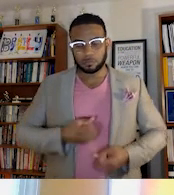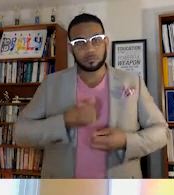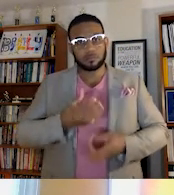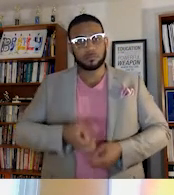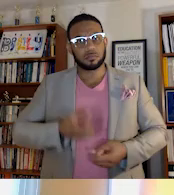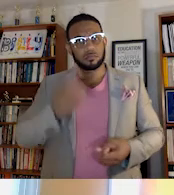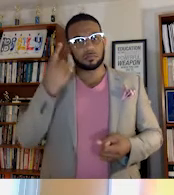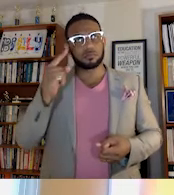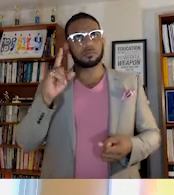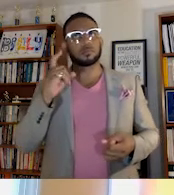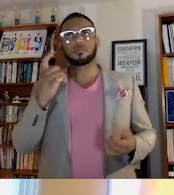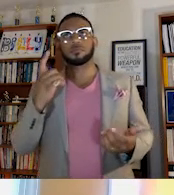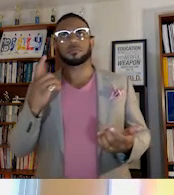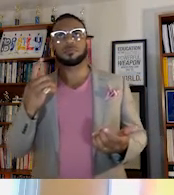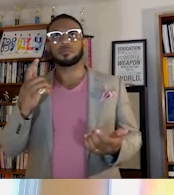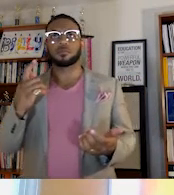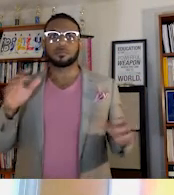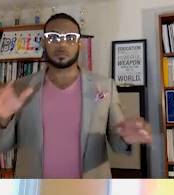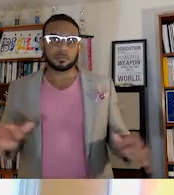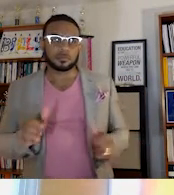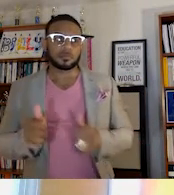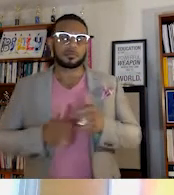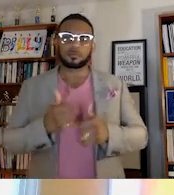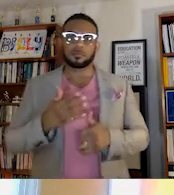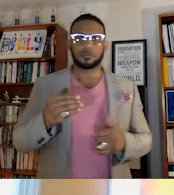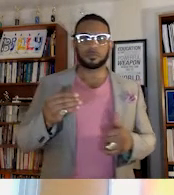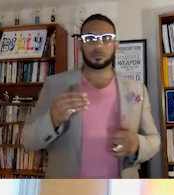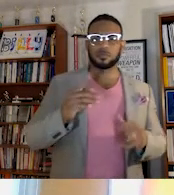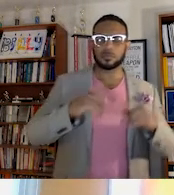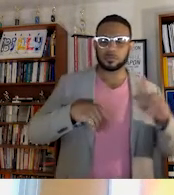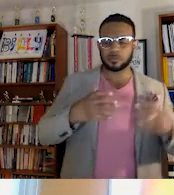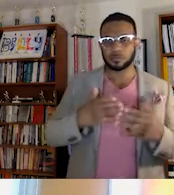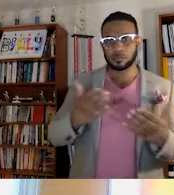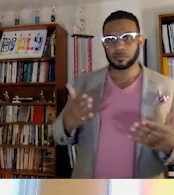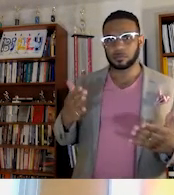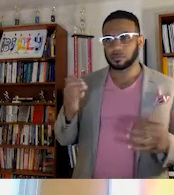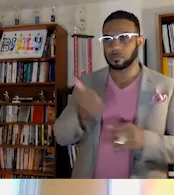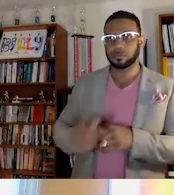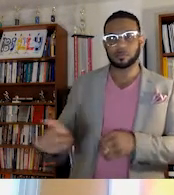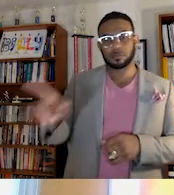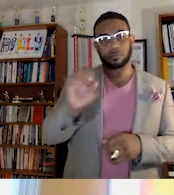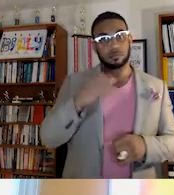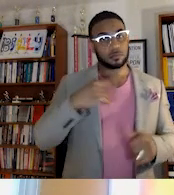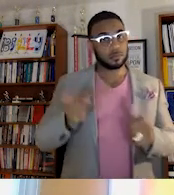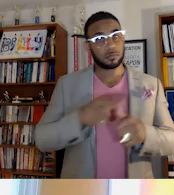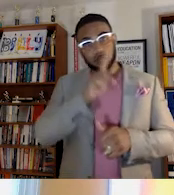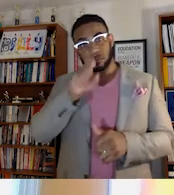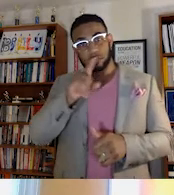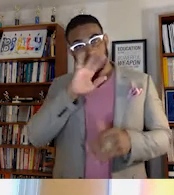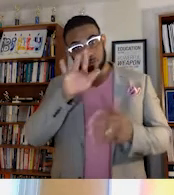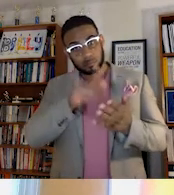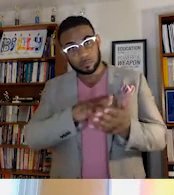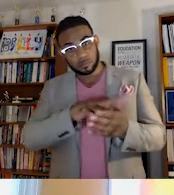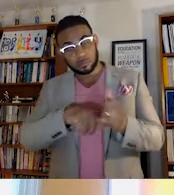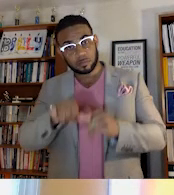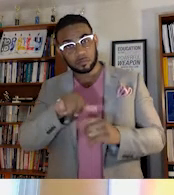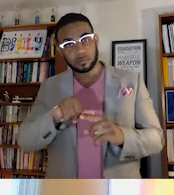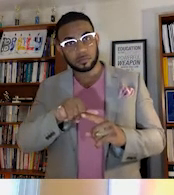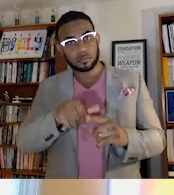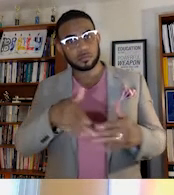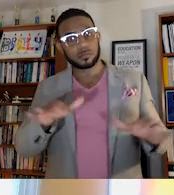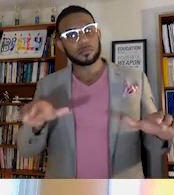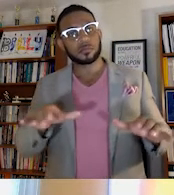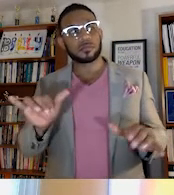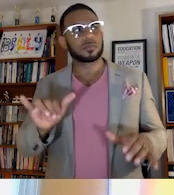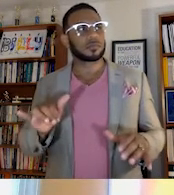outpouring of just activism and a whole bunch of stuff everywhere. So my first question is centered around, let's